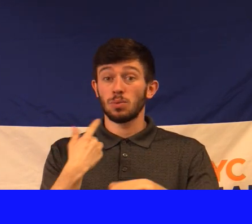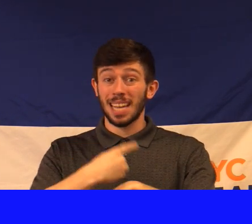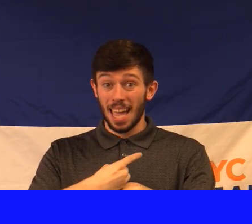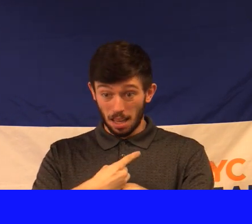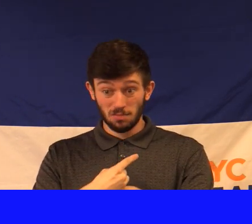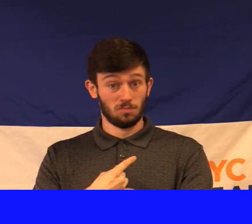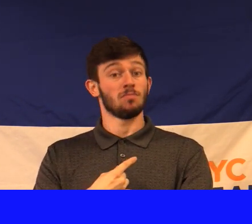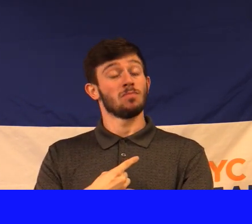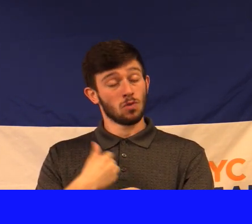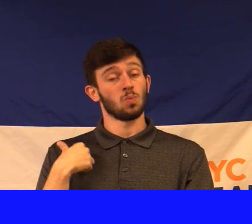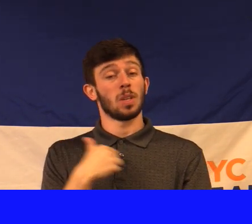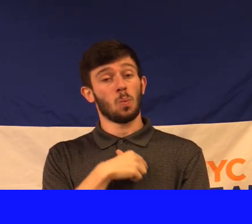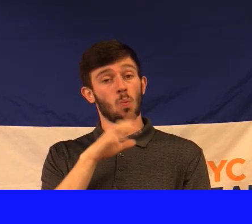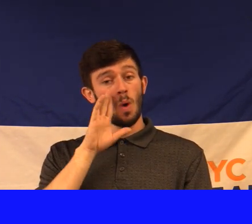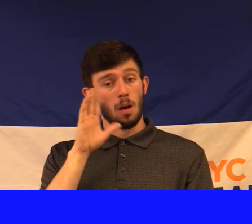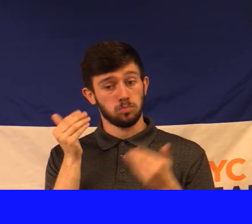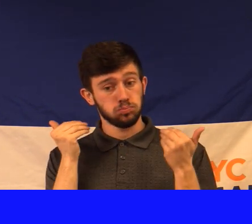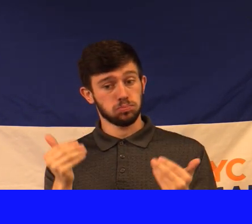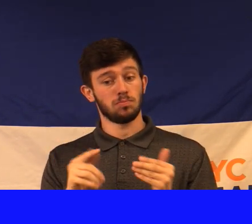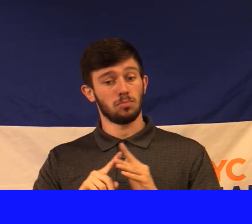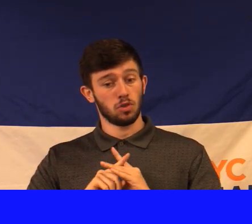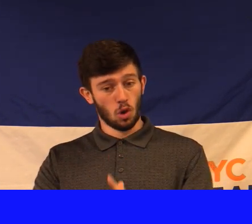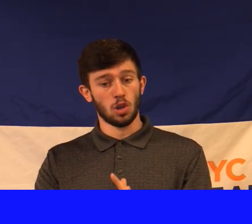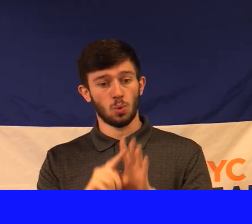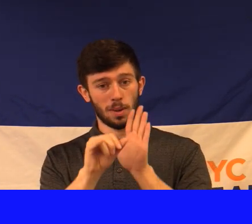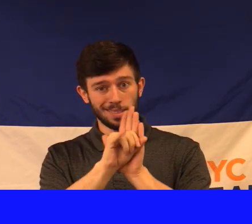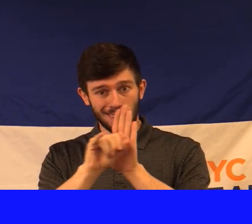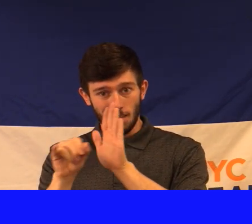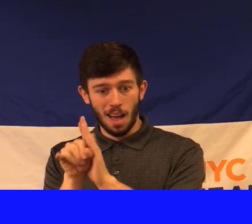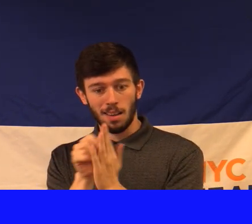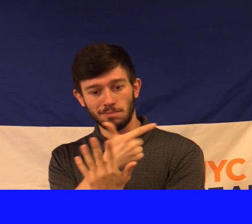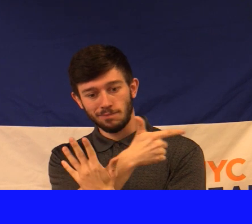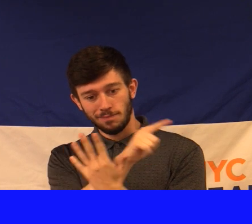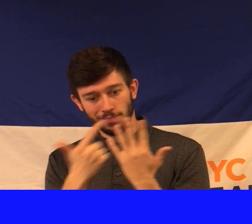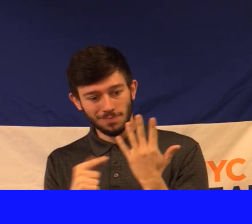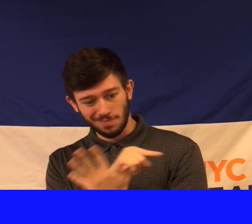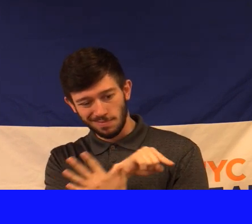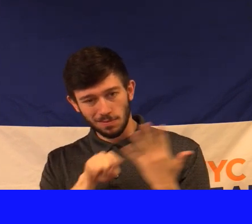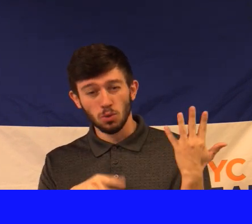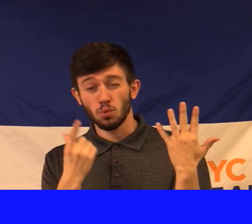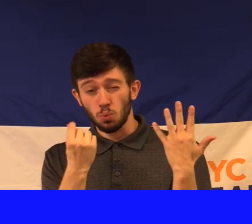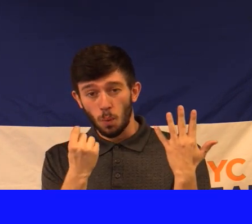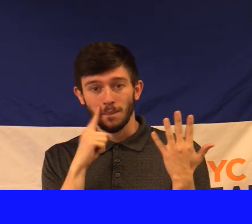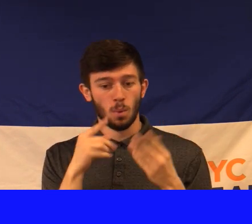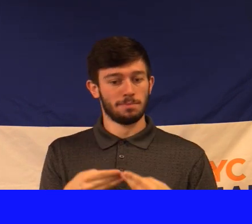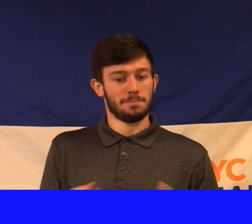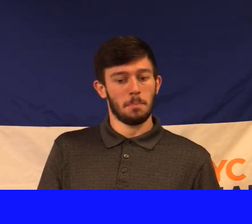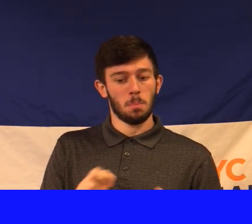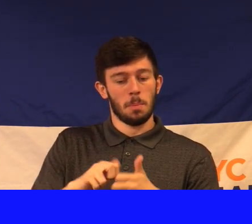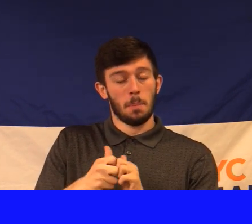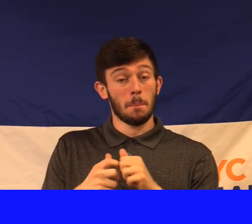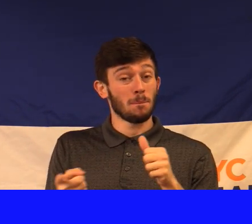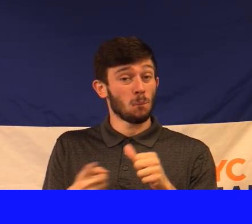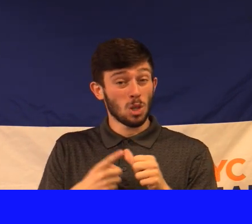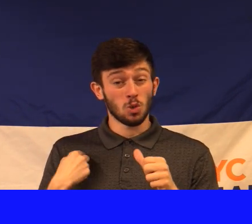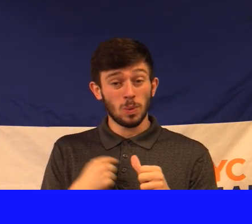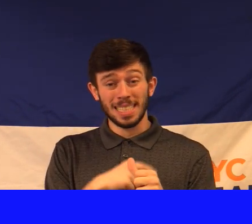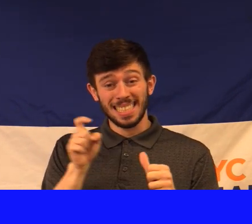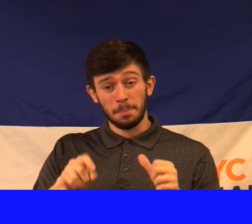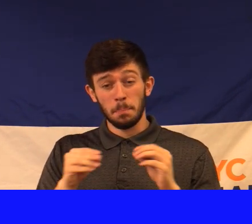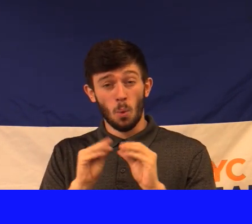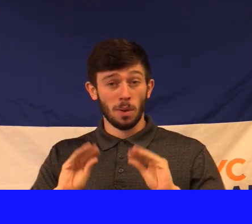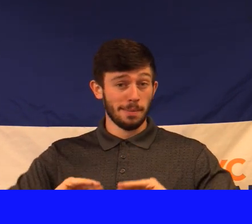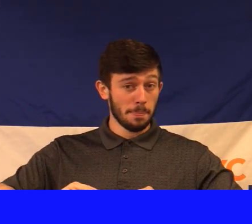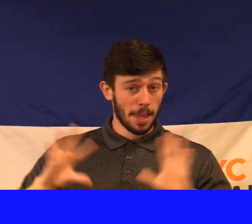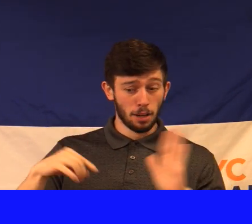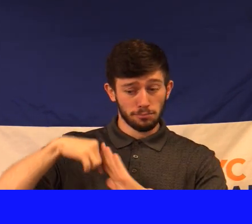is exactly lining out, the steps that we will take, to fix the problem. First, I think we need to have a deeper understanding of what the problem